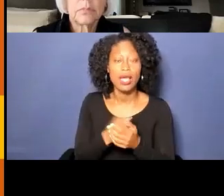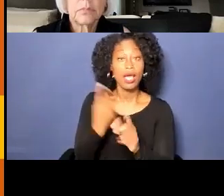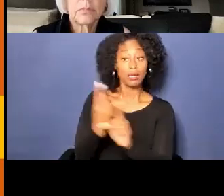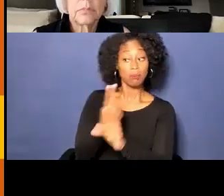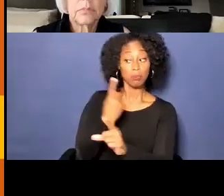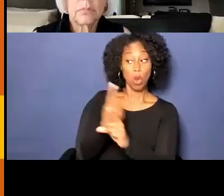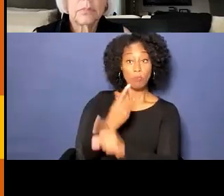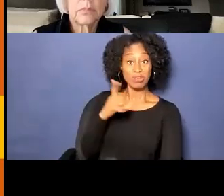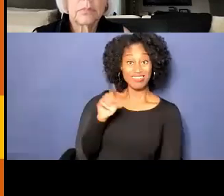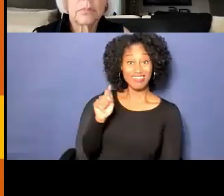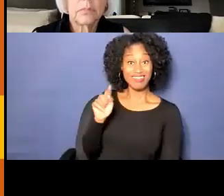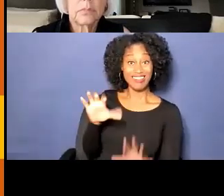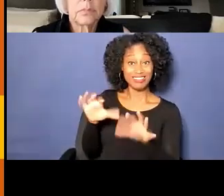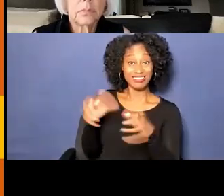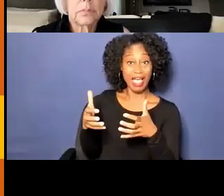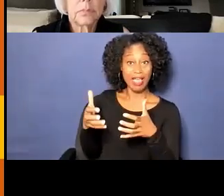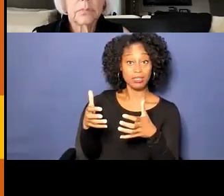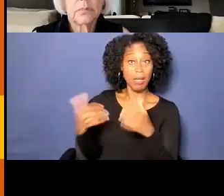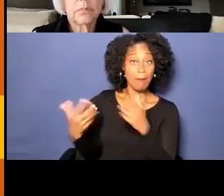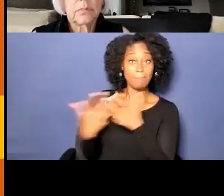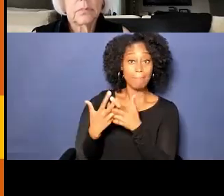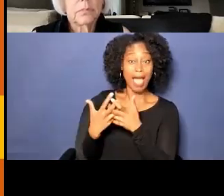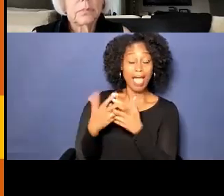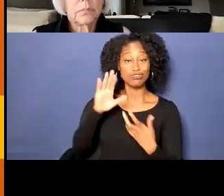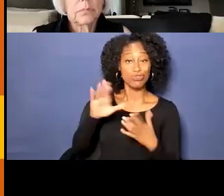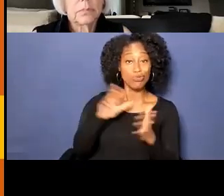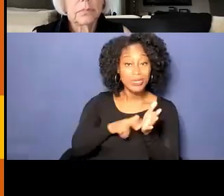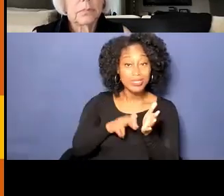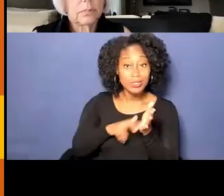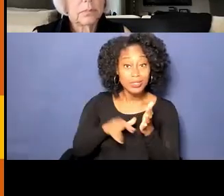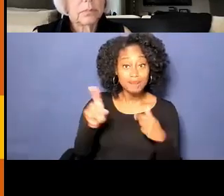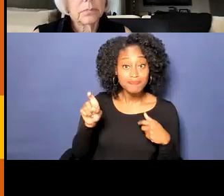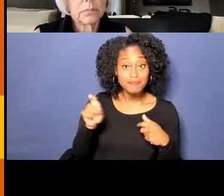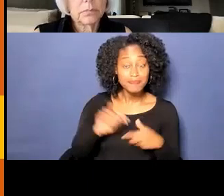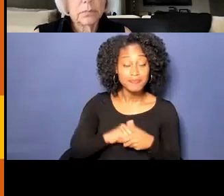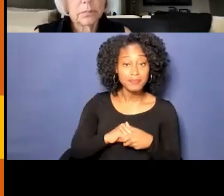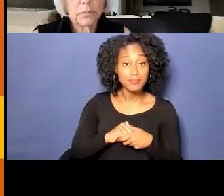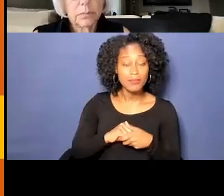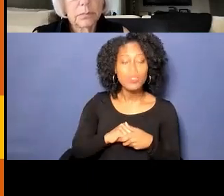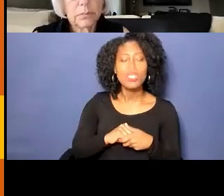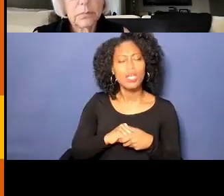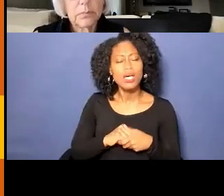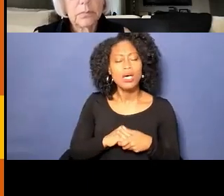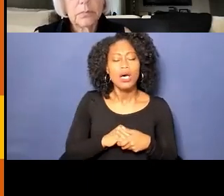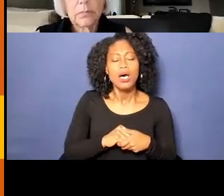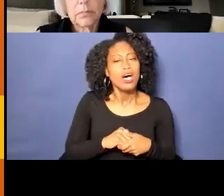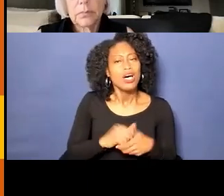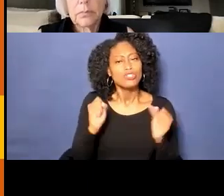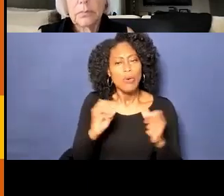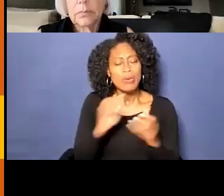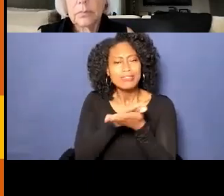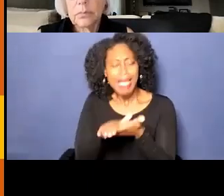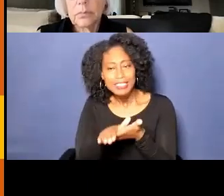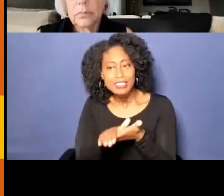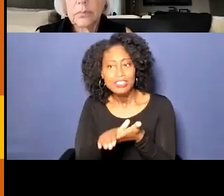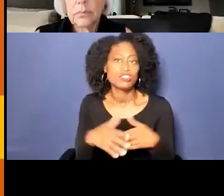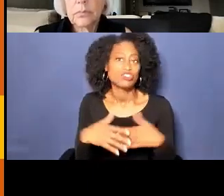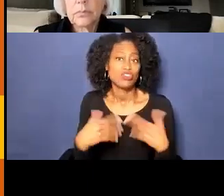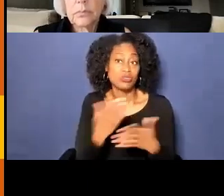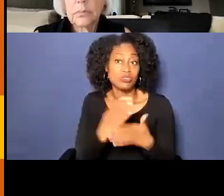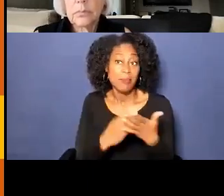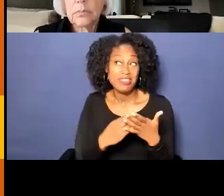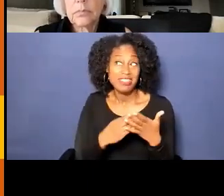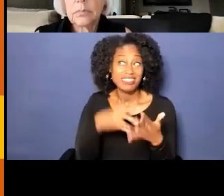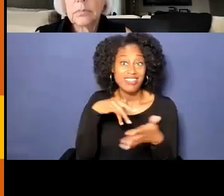data sets for this research. So it could be, and one thing too is that it's really neat. We've had some studies that they're linking different